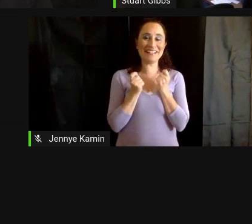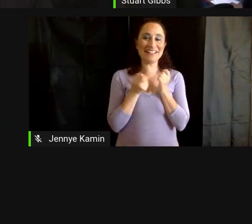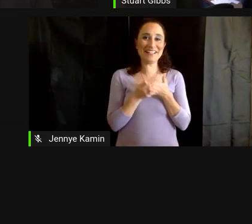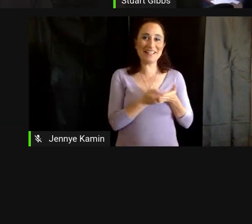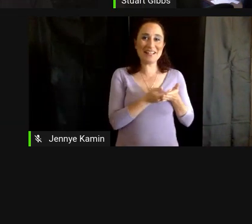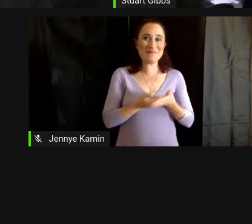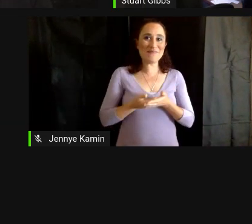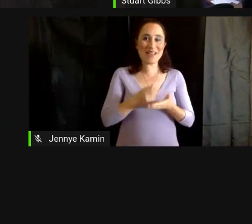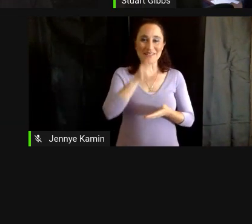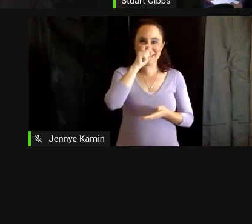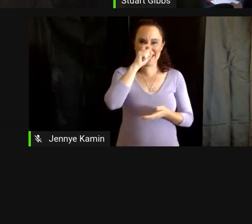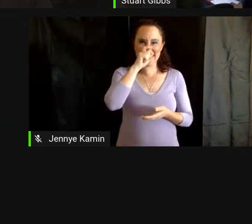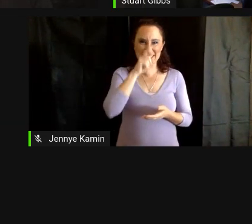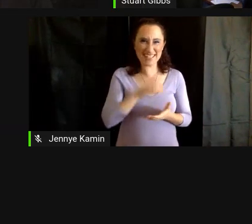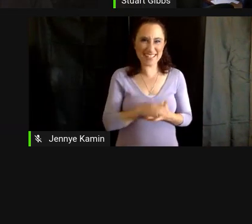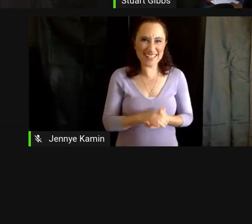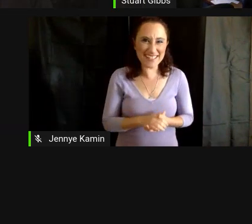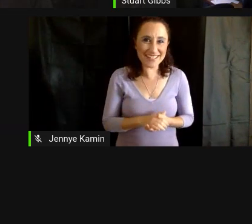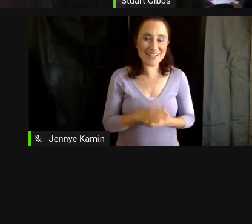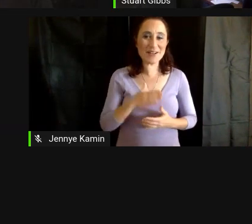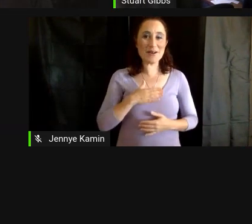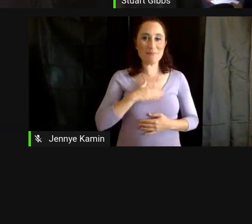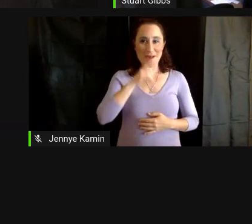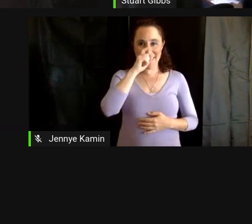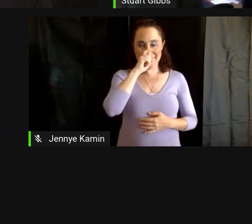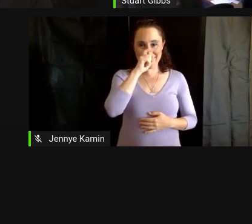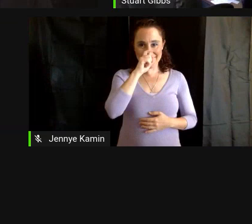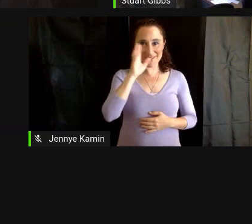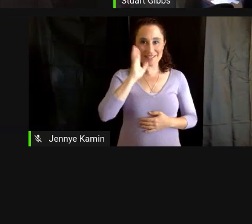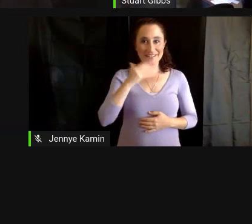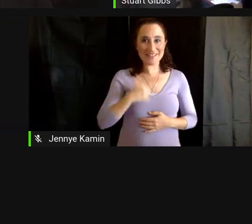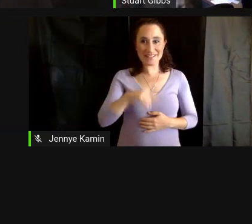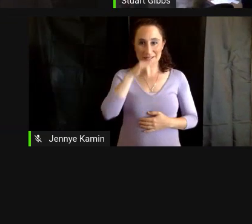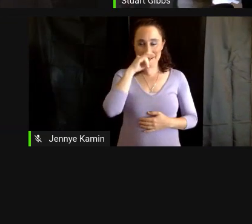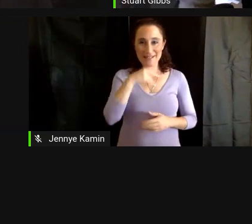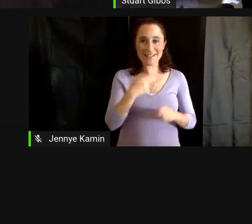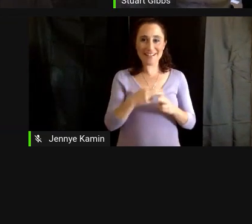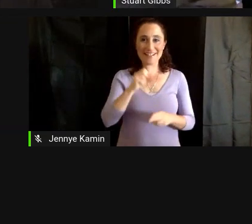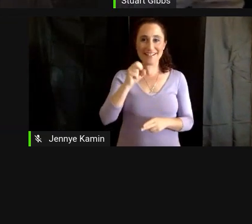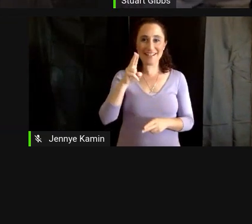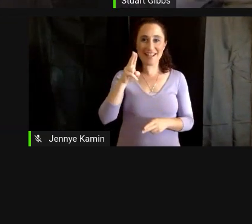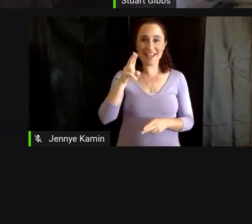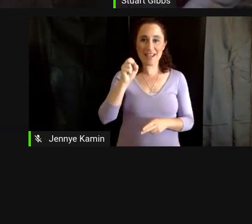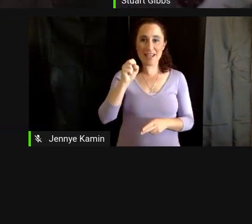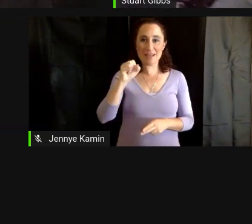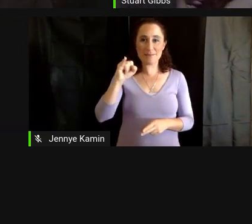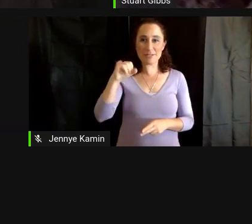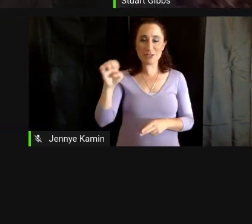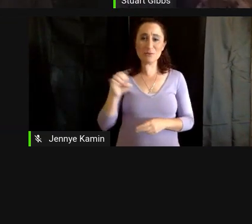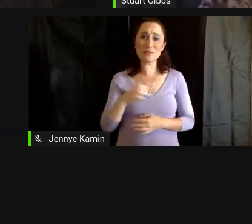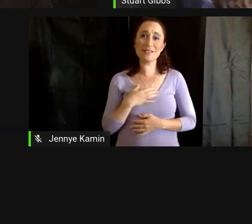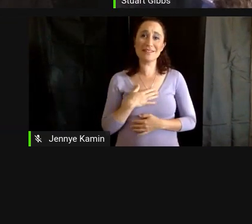Whoa. Is that Annabelle? It was actually my doll from when I was a kid named Susie.